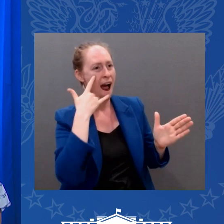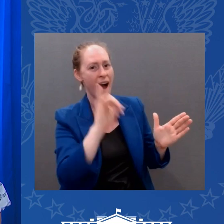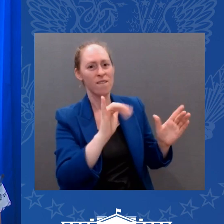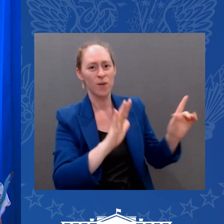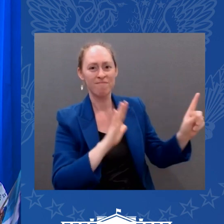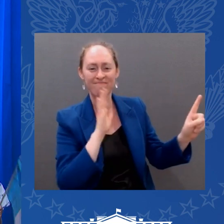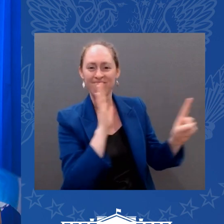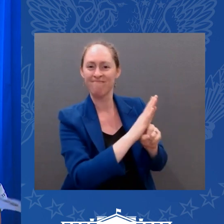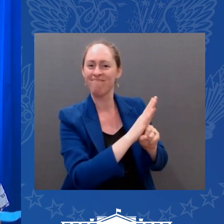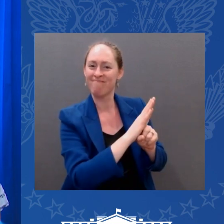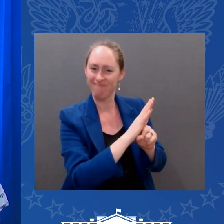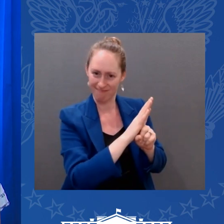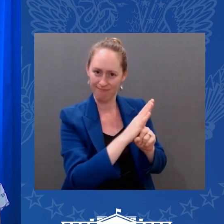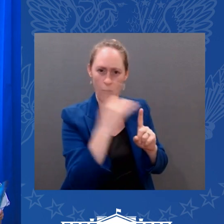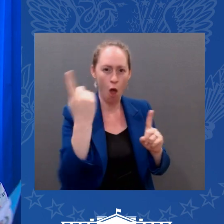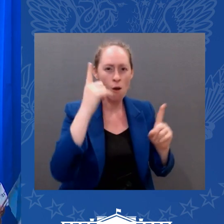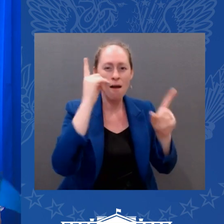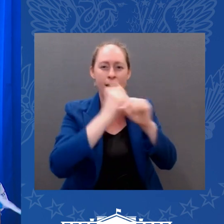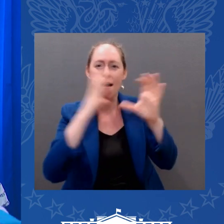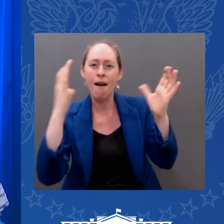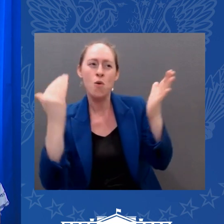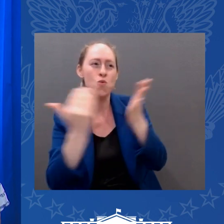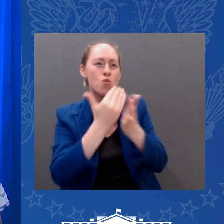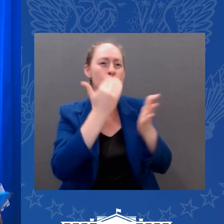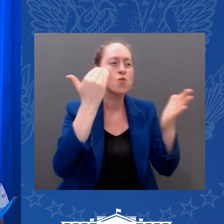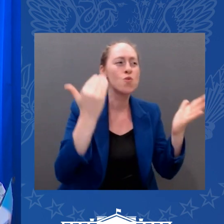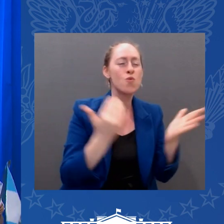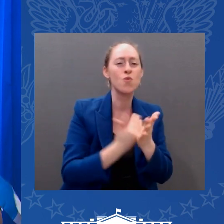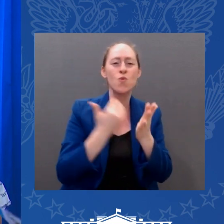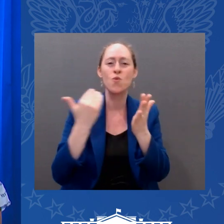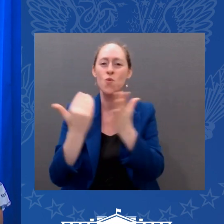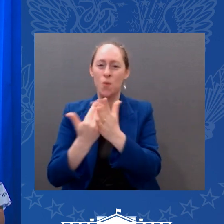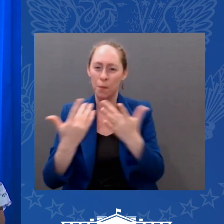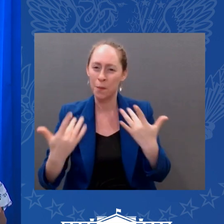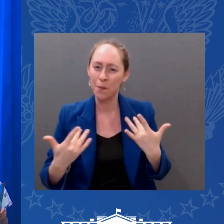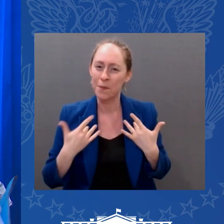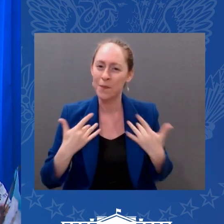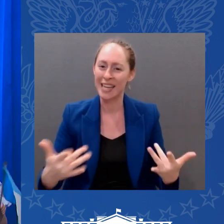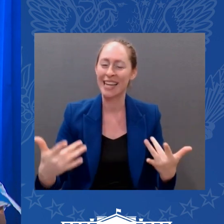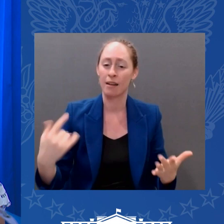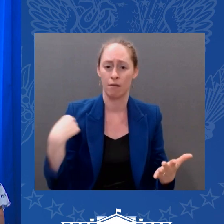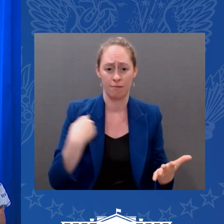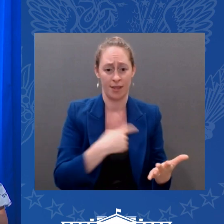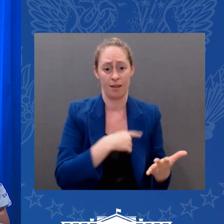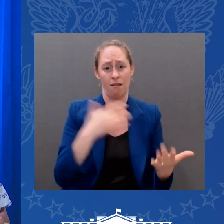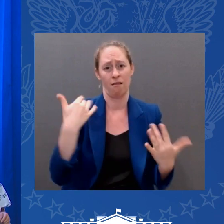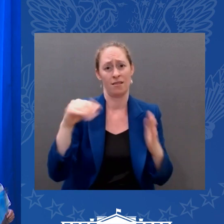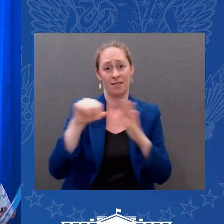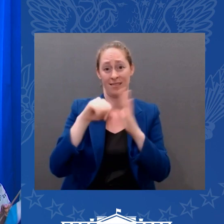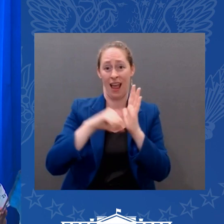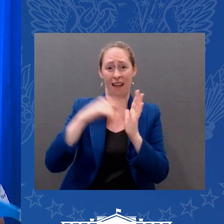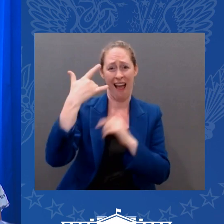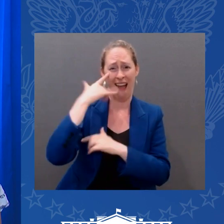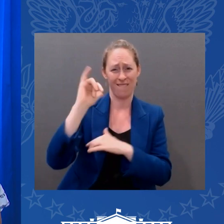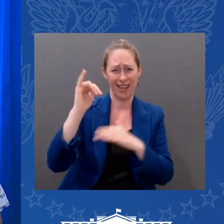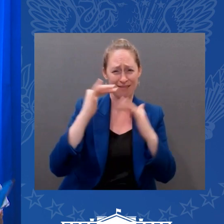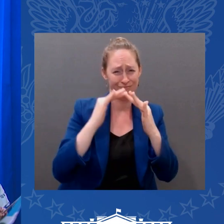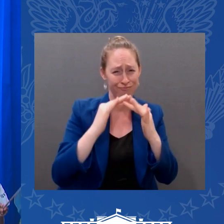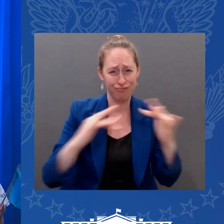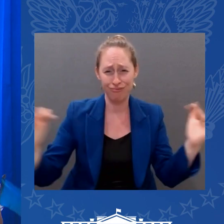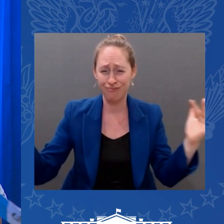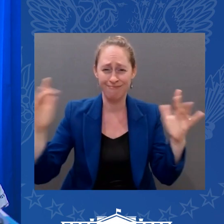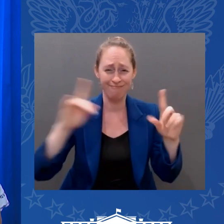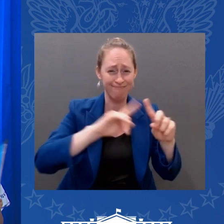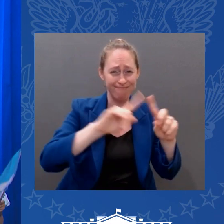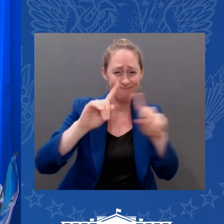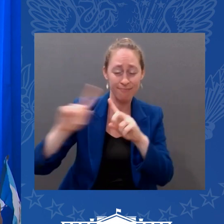of the most diverse cities, LA, in the most diverse region, in the most diverse state, California,